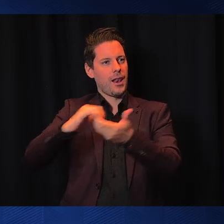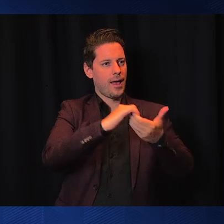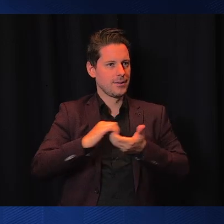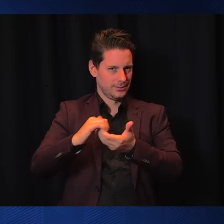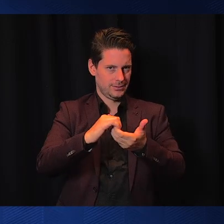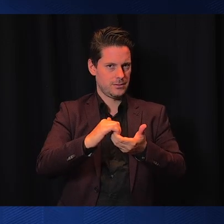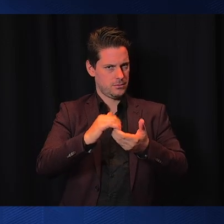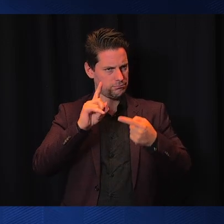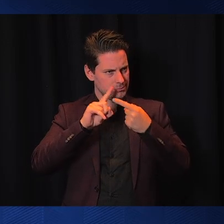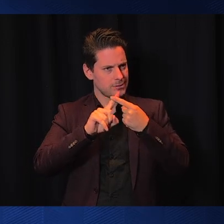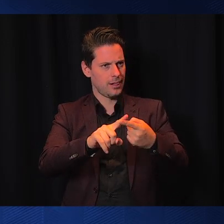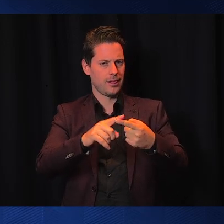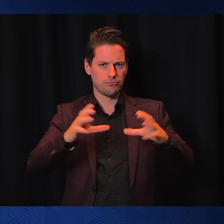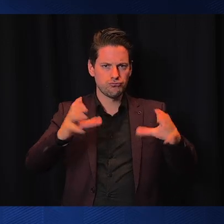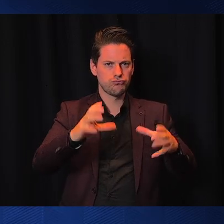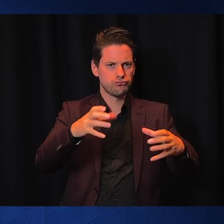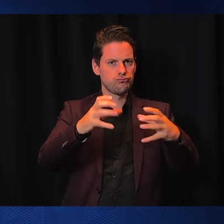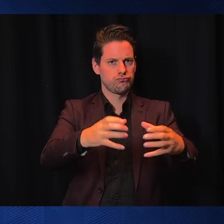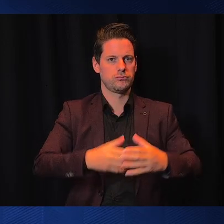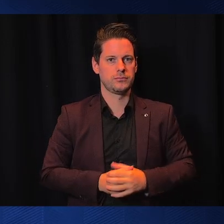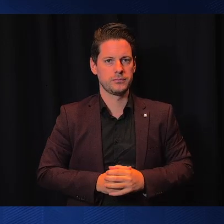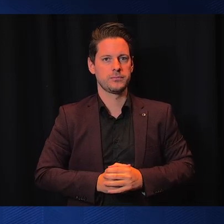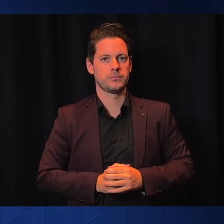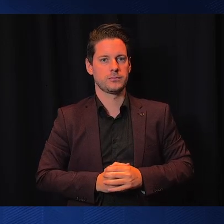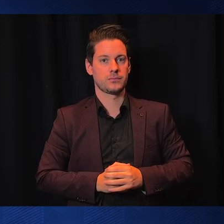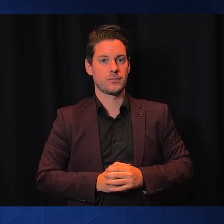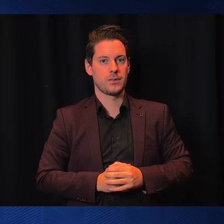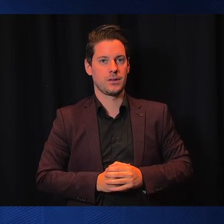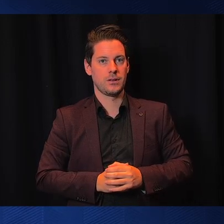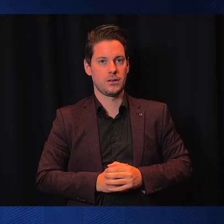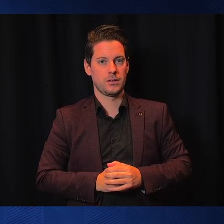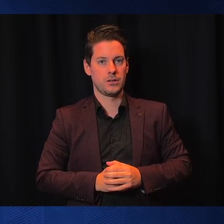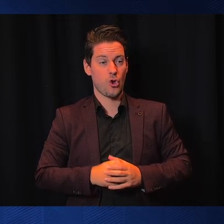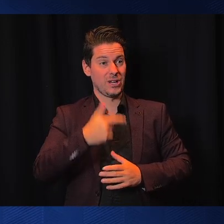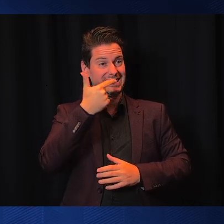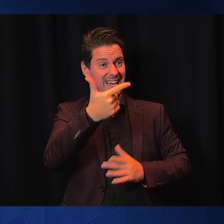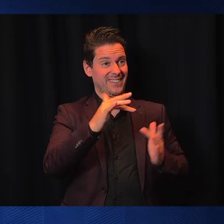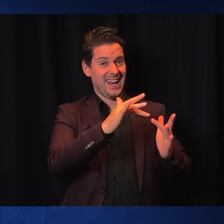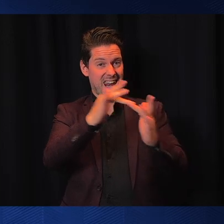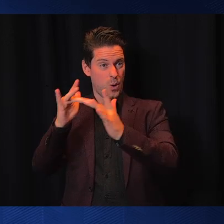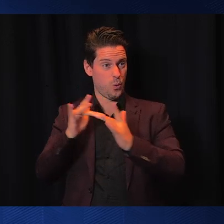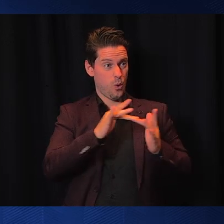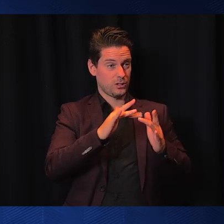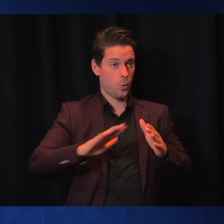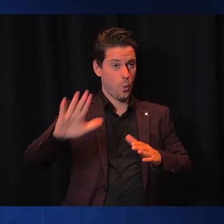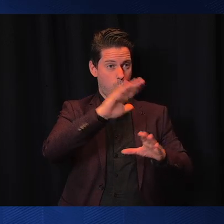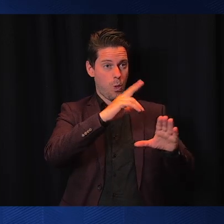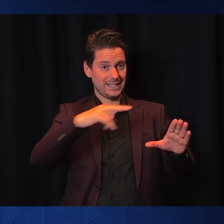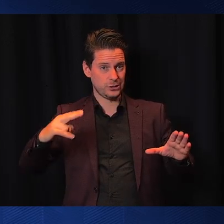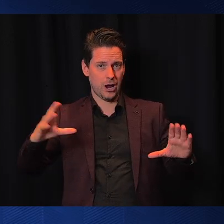development. So we better bring them together. So 7 major and largest networks of Indonesia get together into this